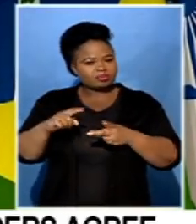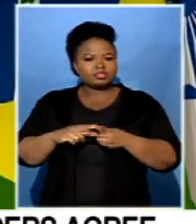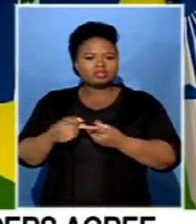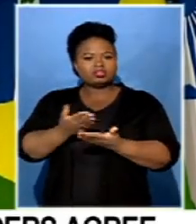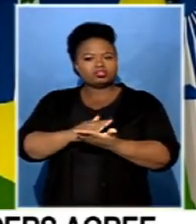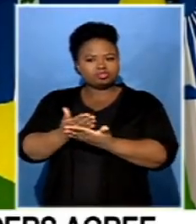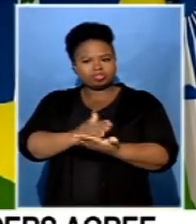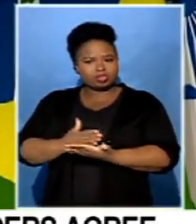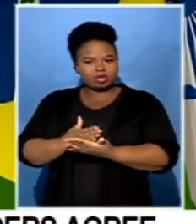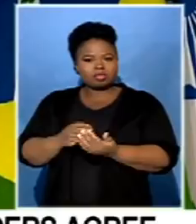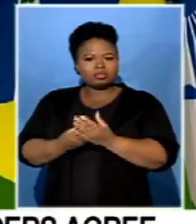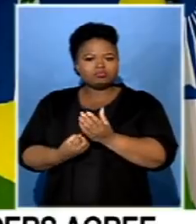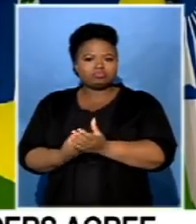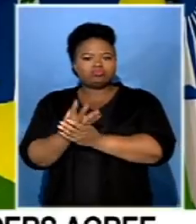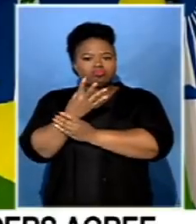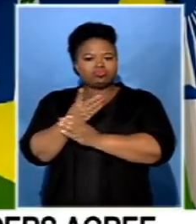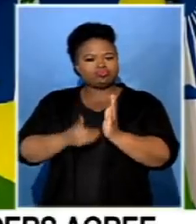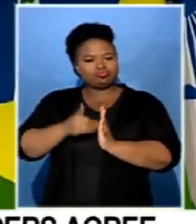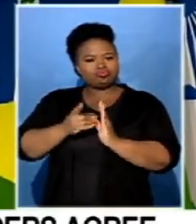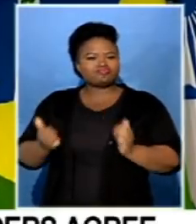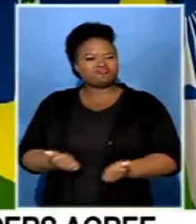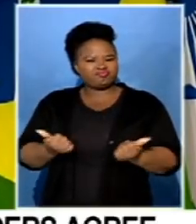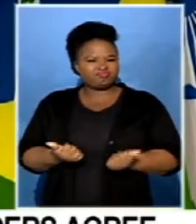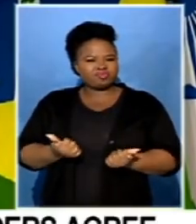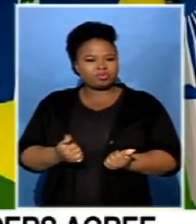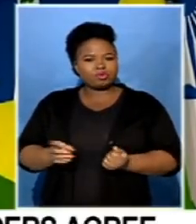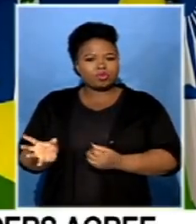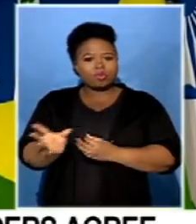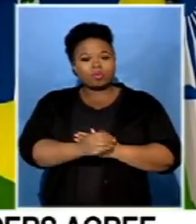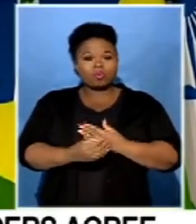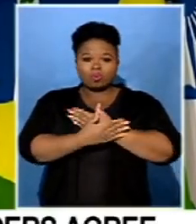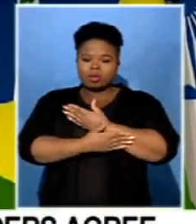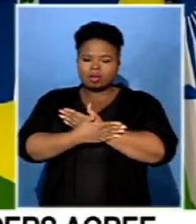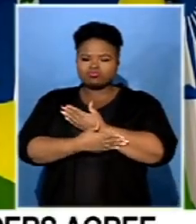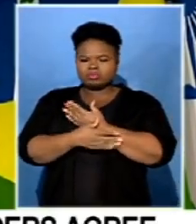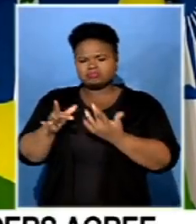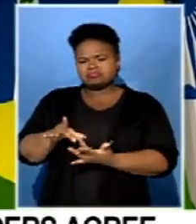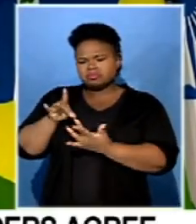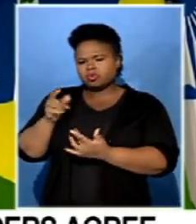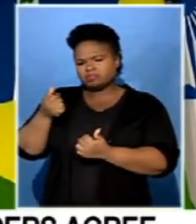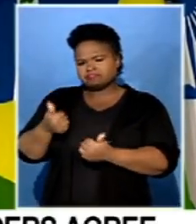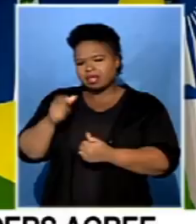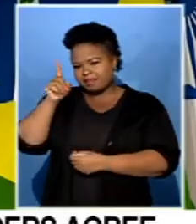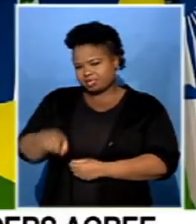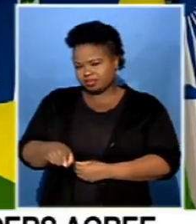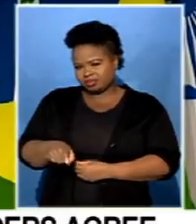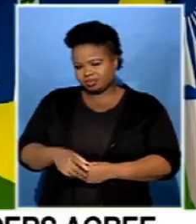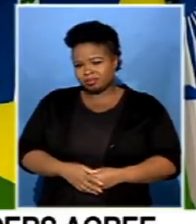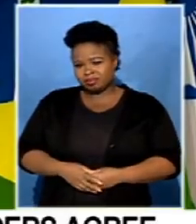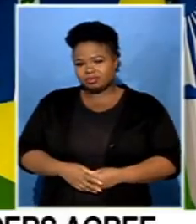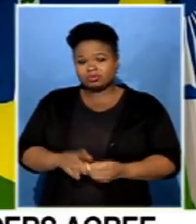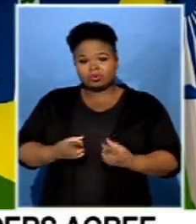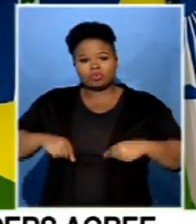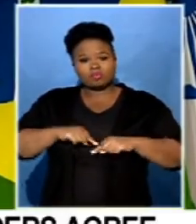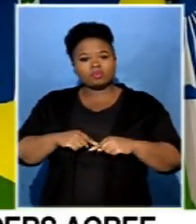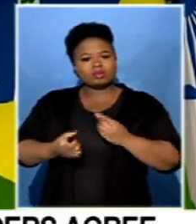sustainable development. This should be the right choice for all countries. We BRICS countries should firmly